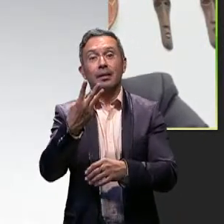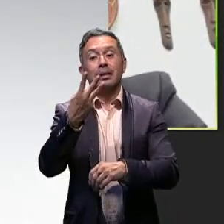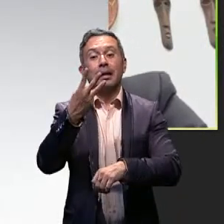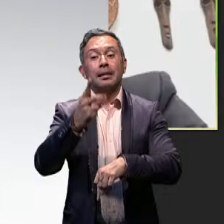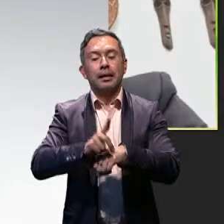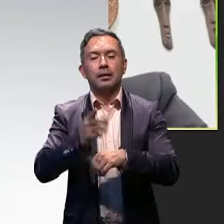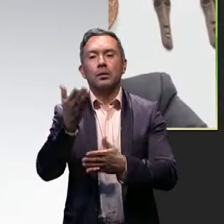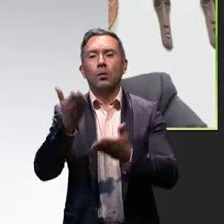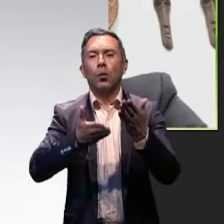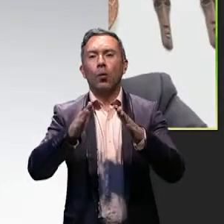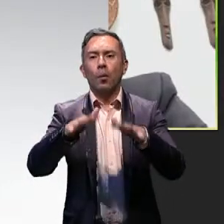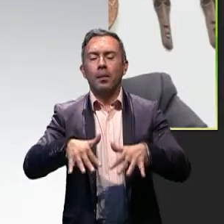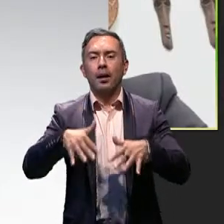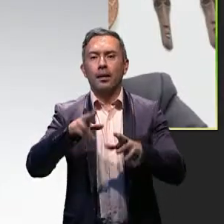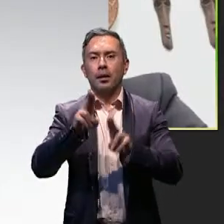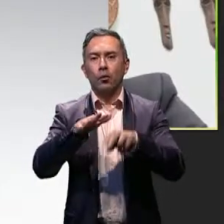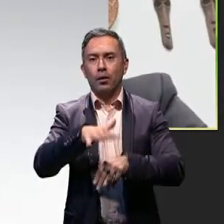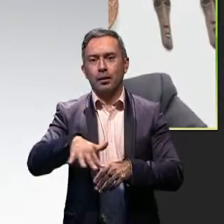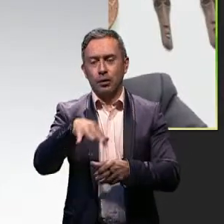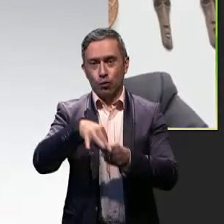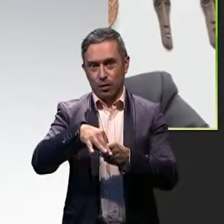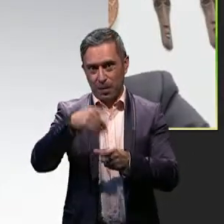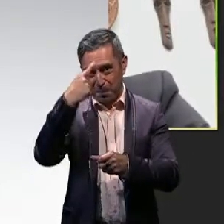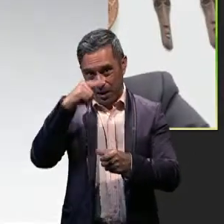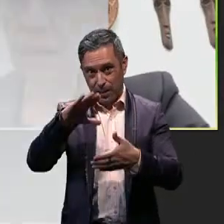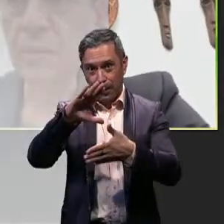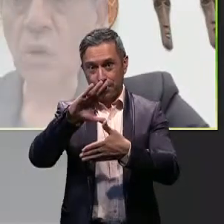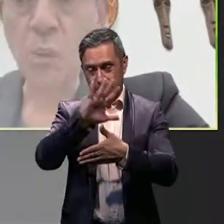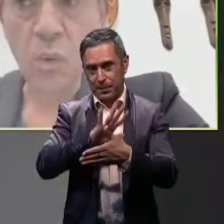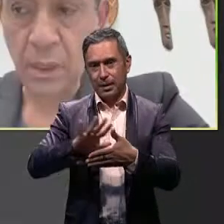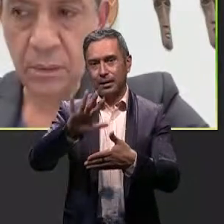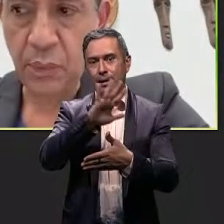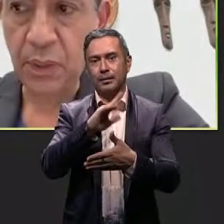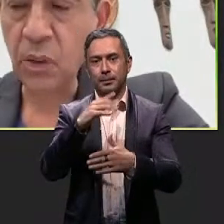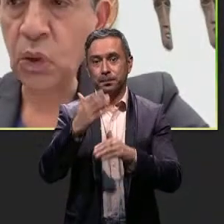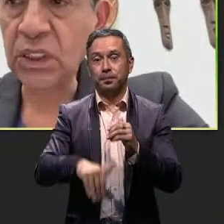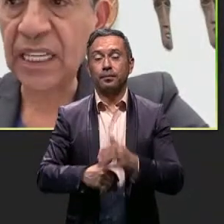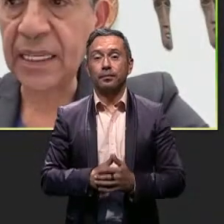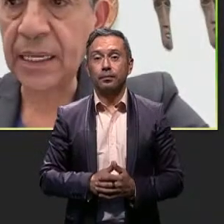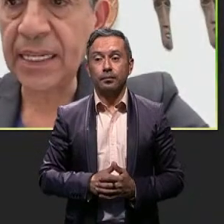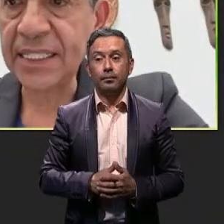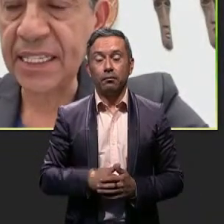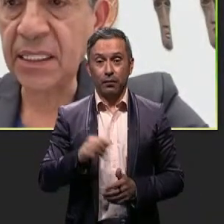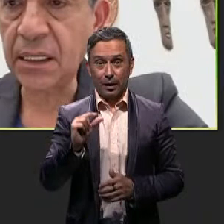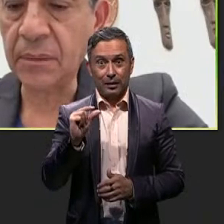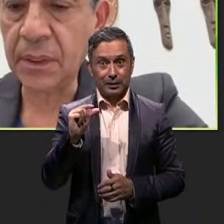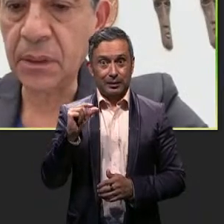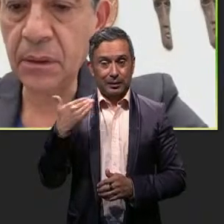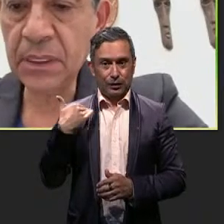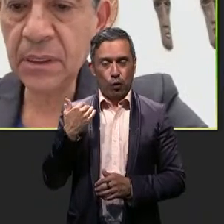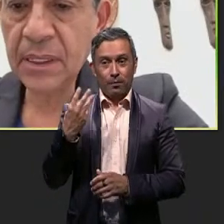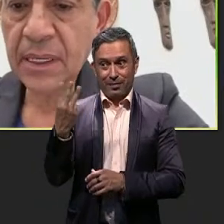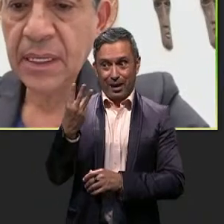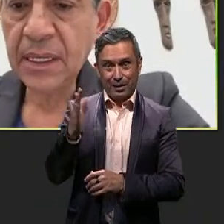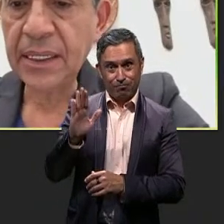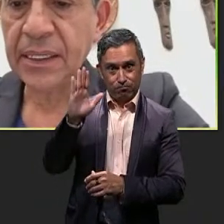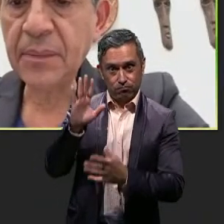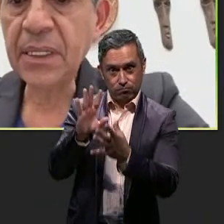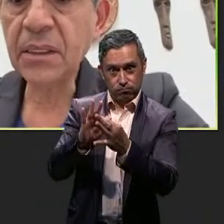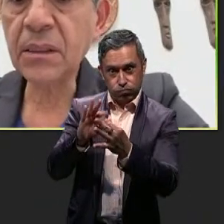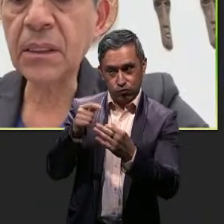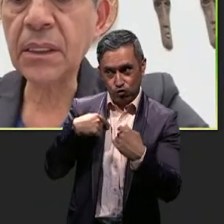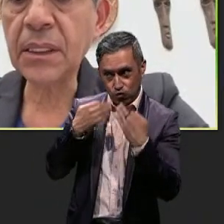are finishing the third day of this Summit for Electoral Democracy for the Americas. And as you